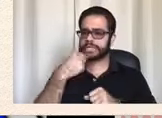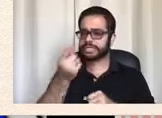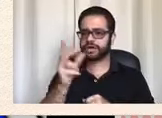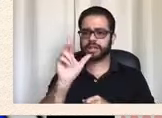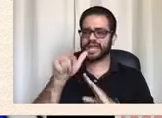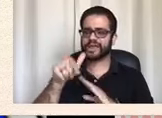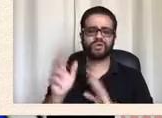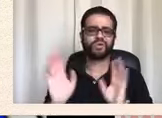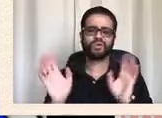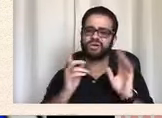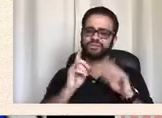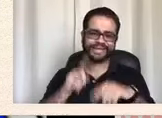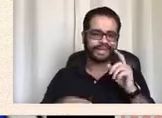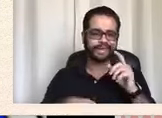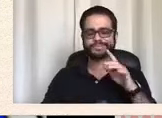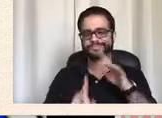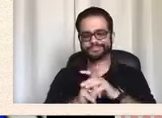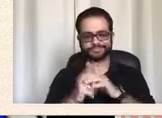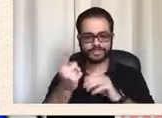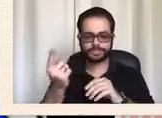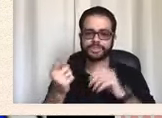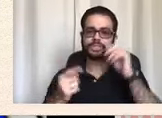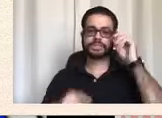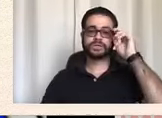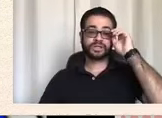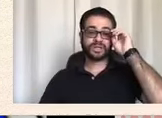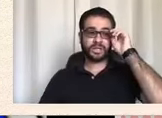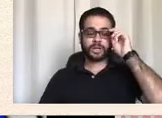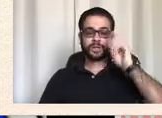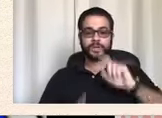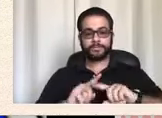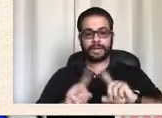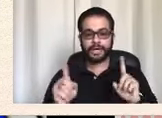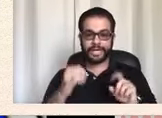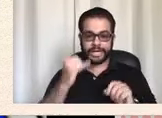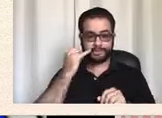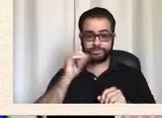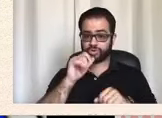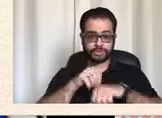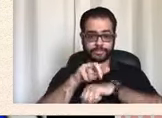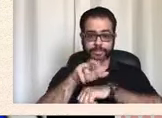up, you're not able to do it." But if you don't get your application